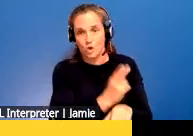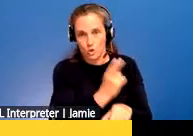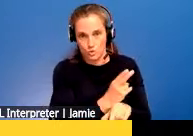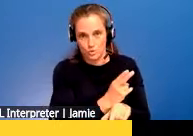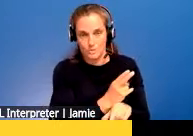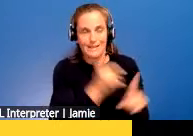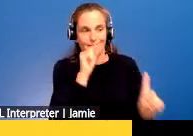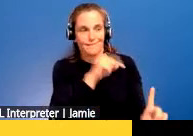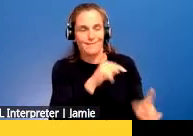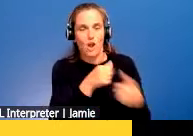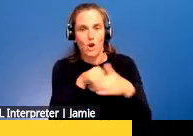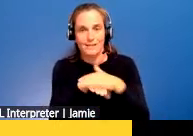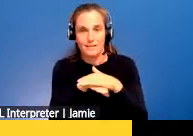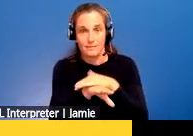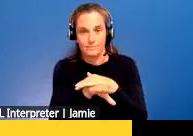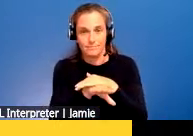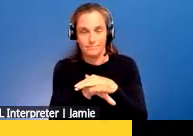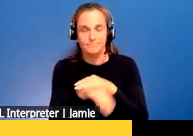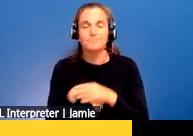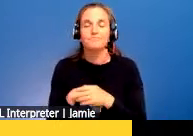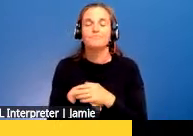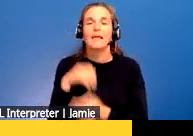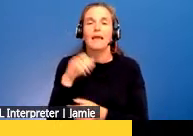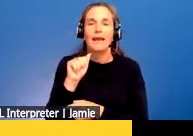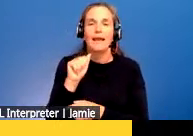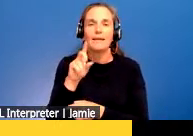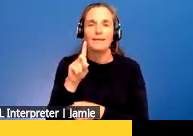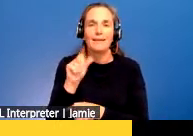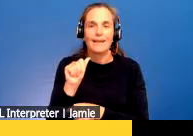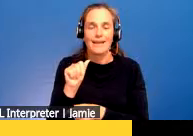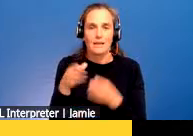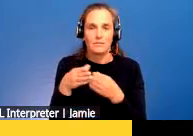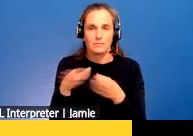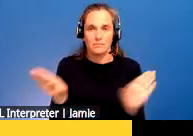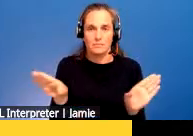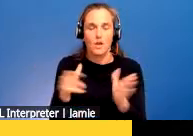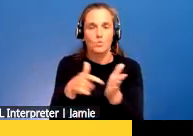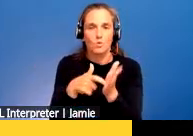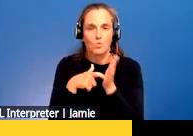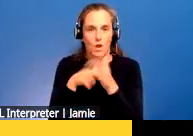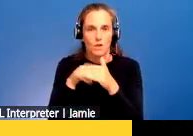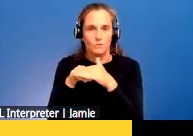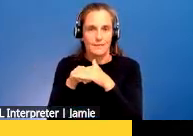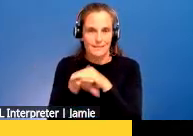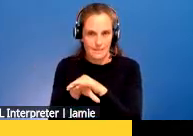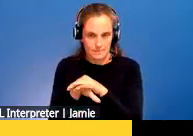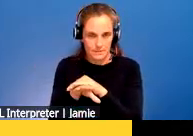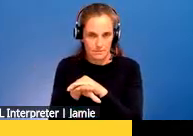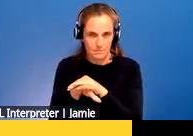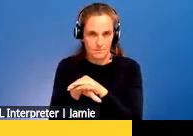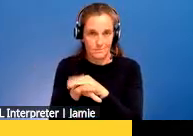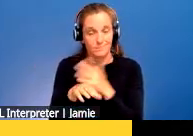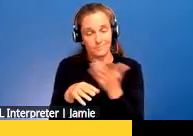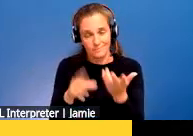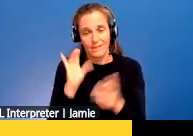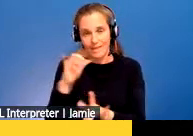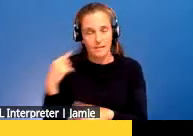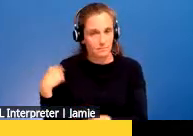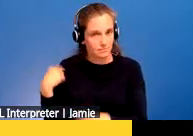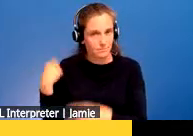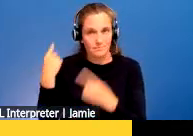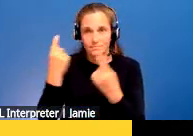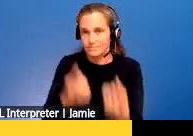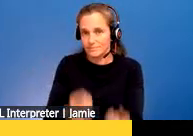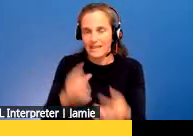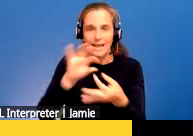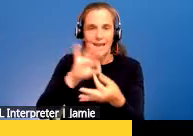The ADA broadly requires accessibility, and that's a longstanding